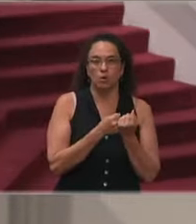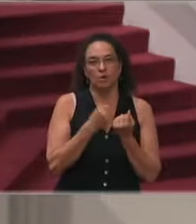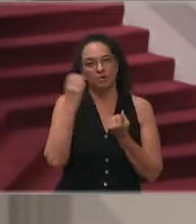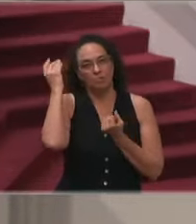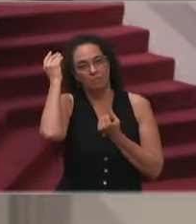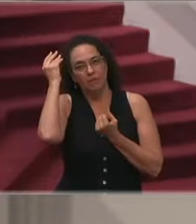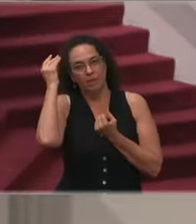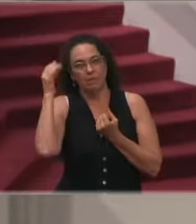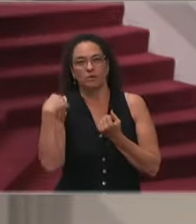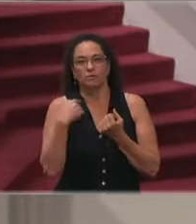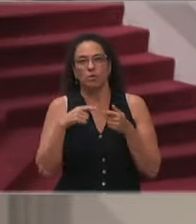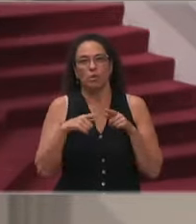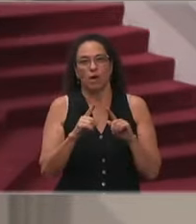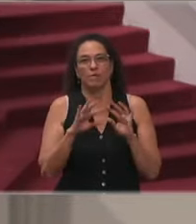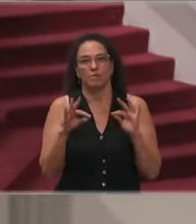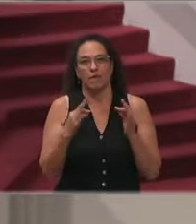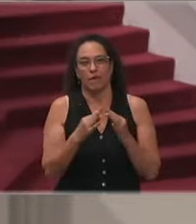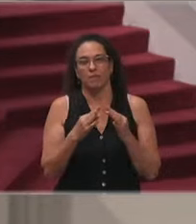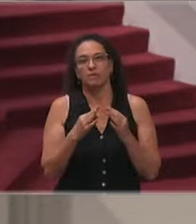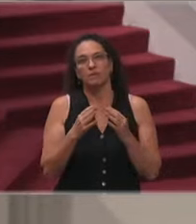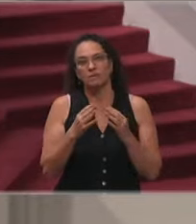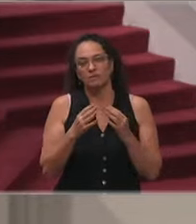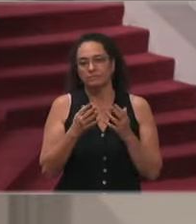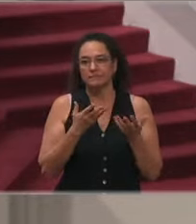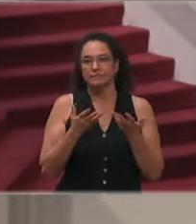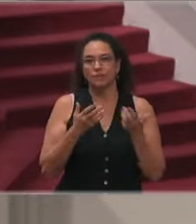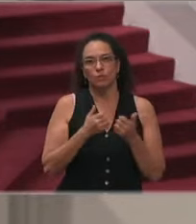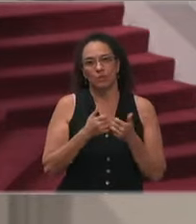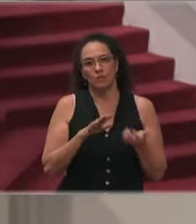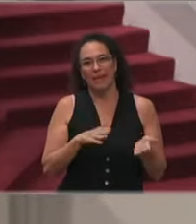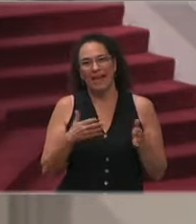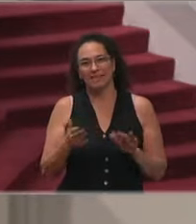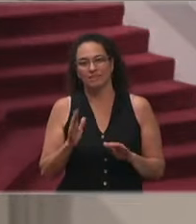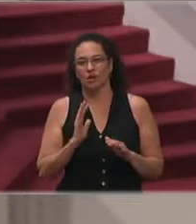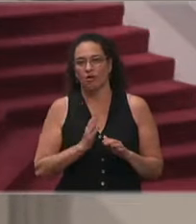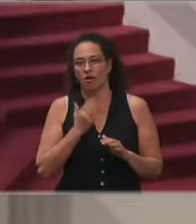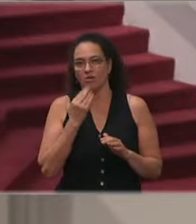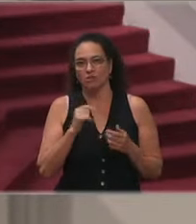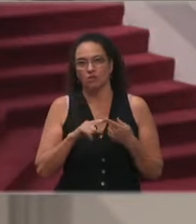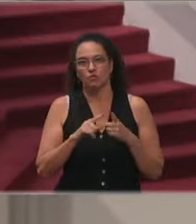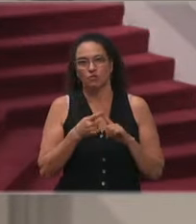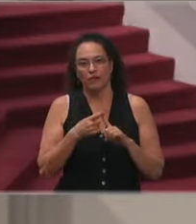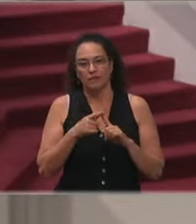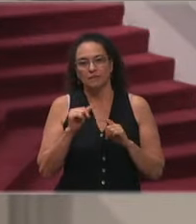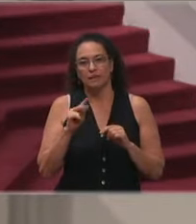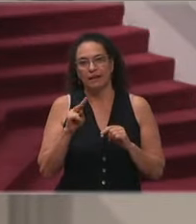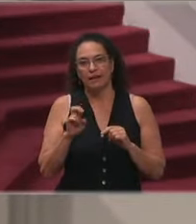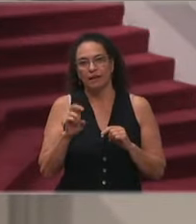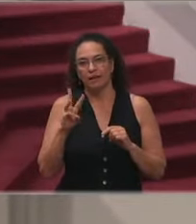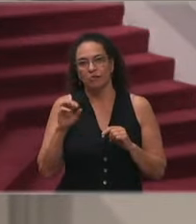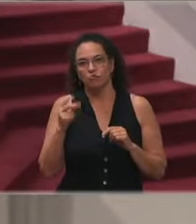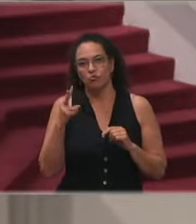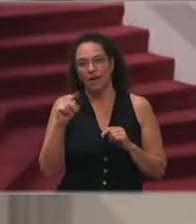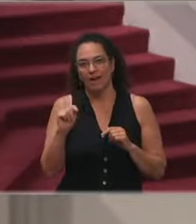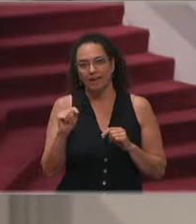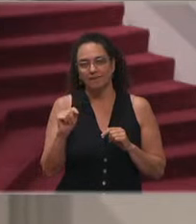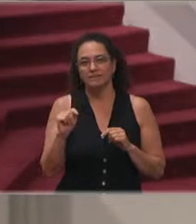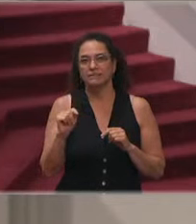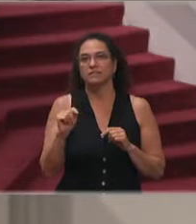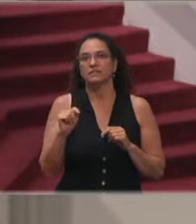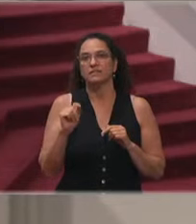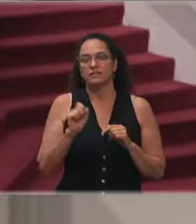with the passing of our dear grandmother, Ann Wright. Knowing we have the support of this body of believers truly lifted our spirits.